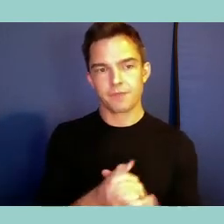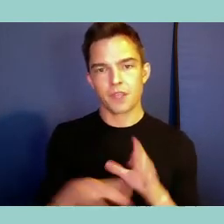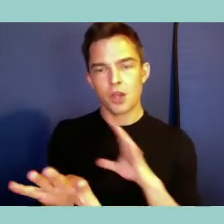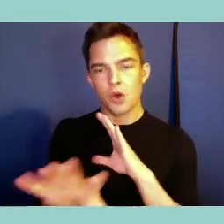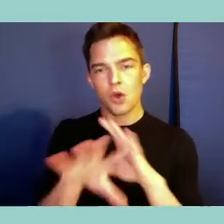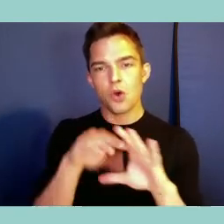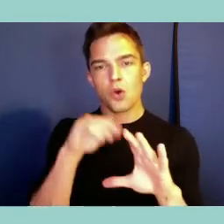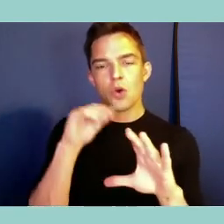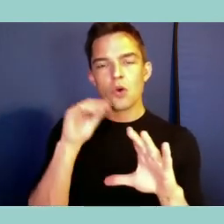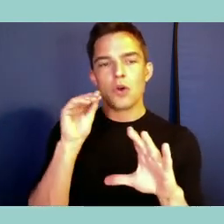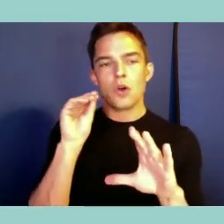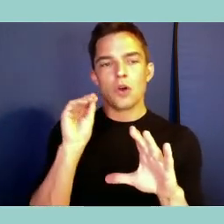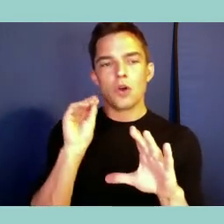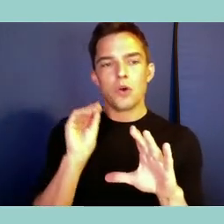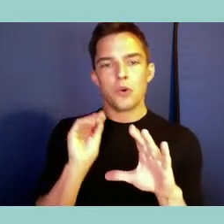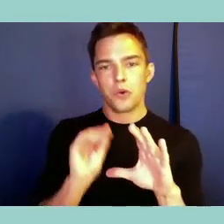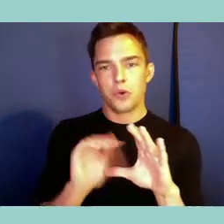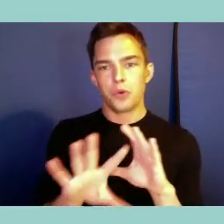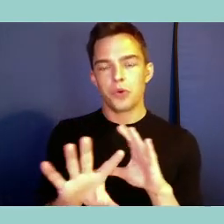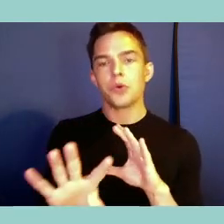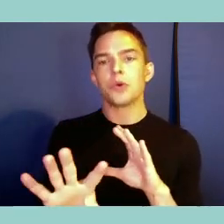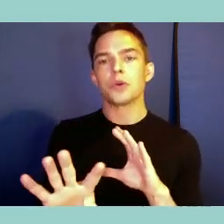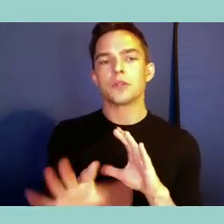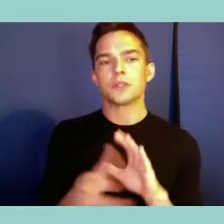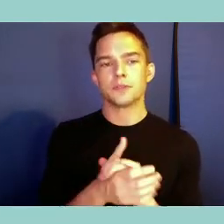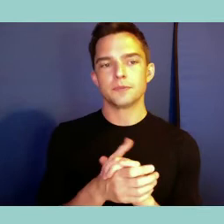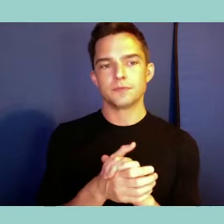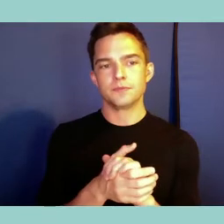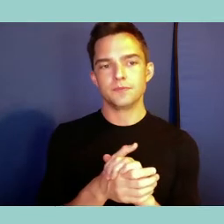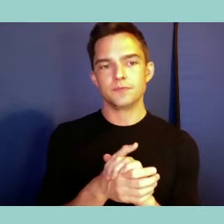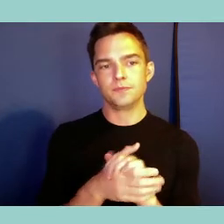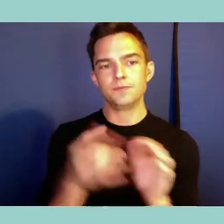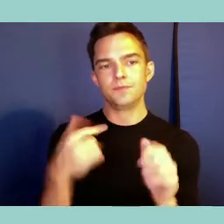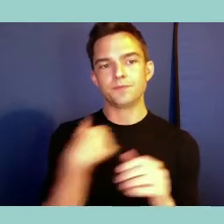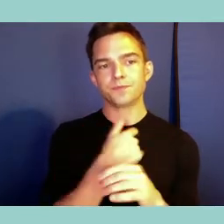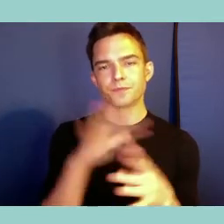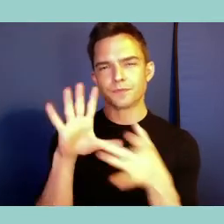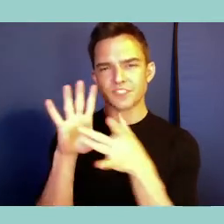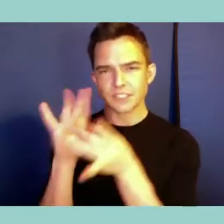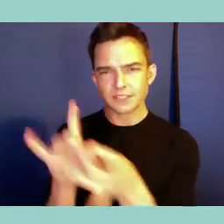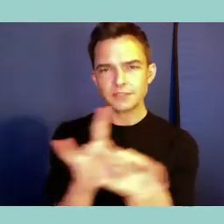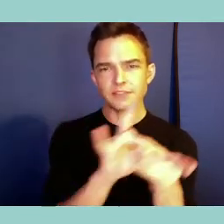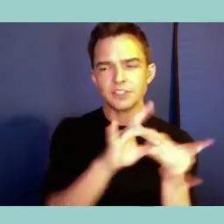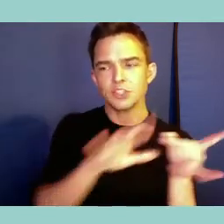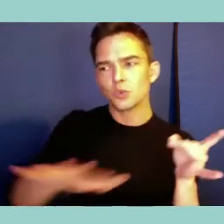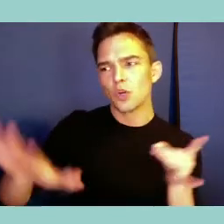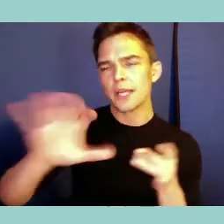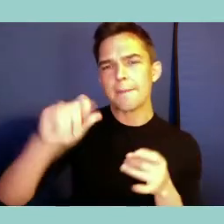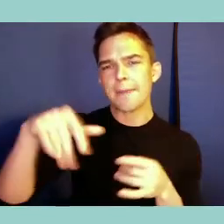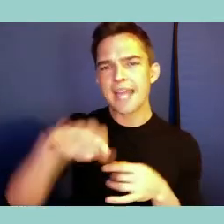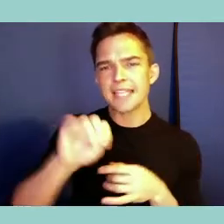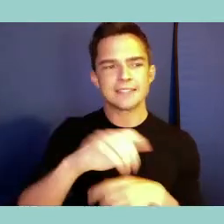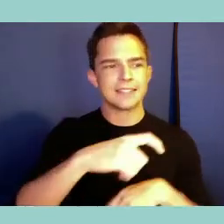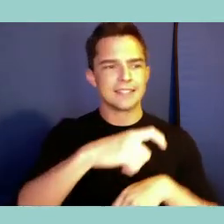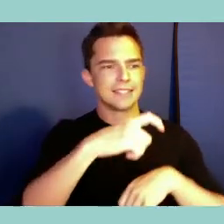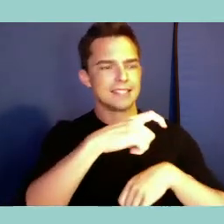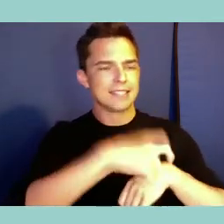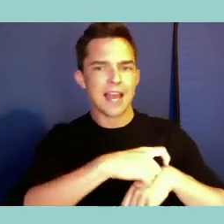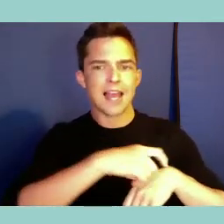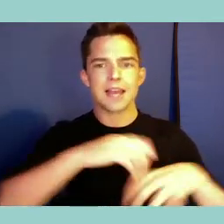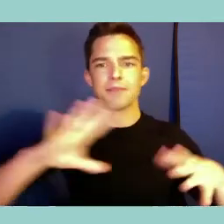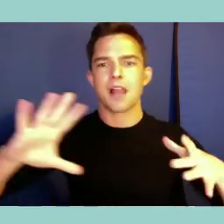breathing in and breathing out. We connect across space and